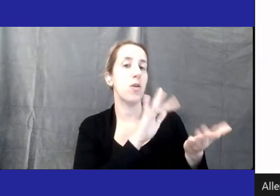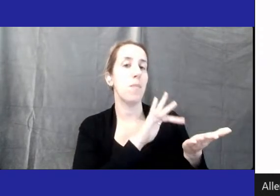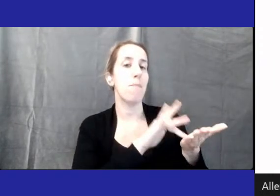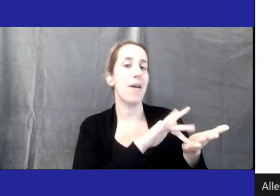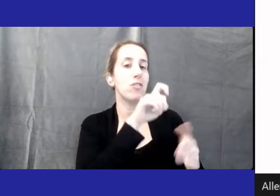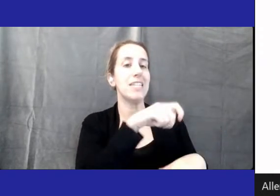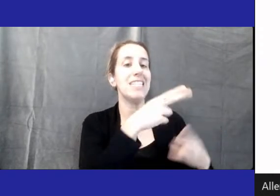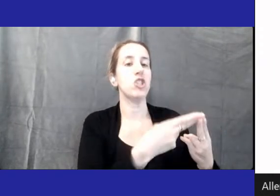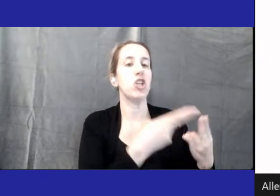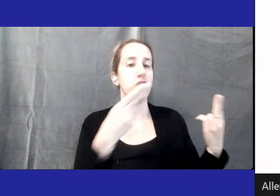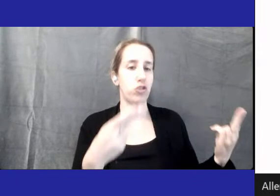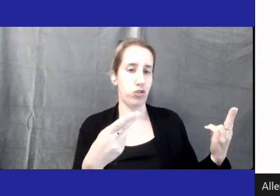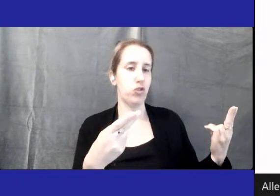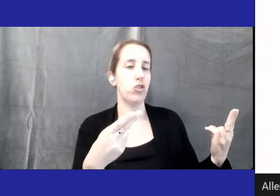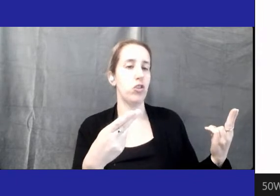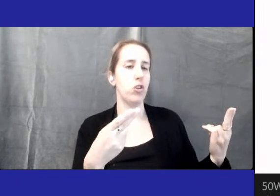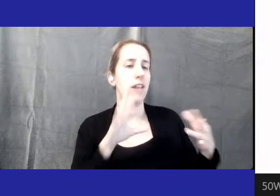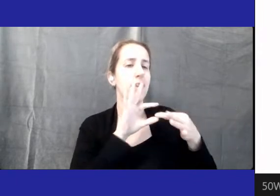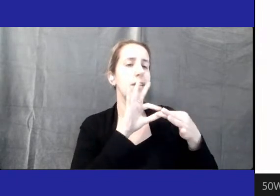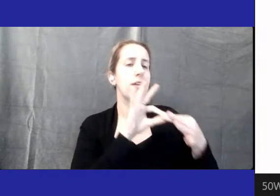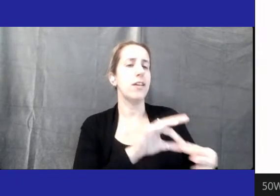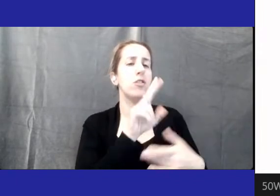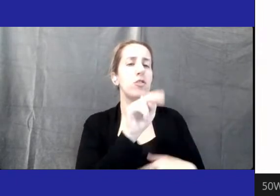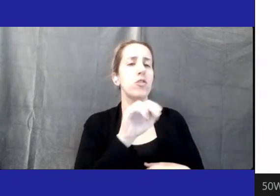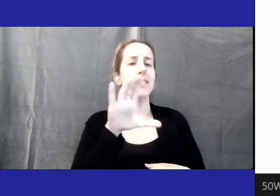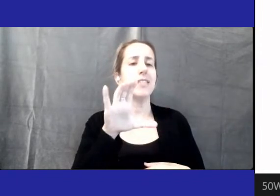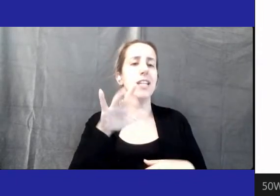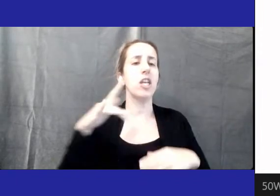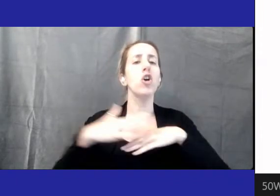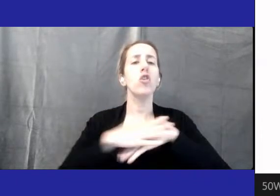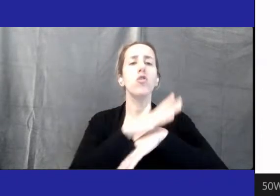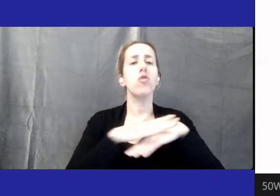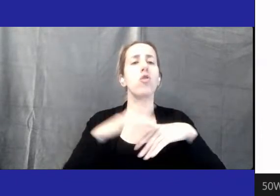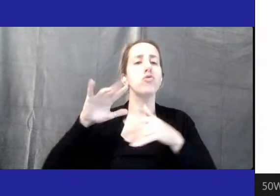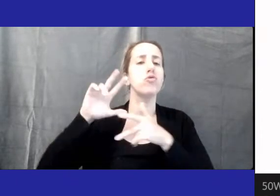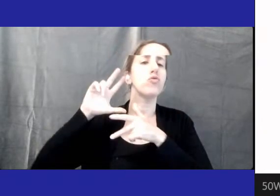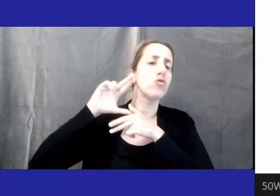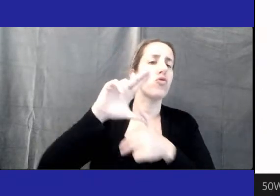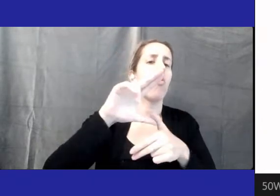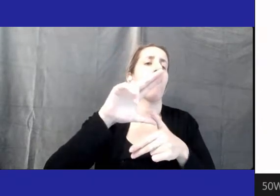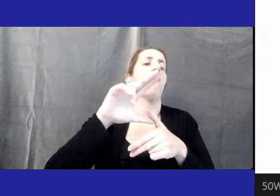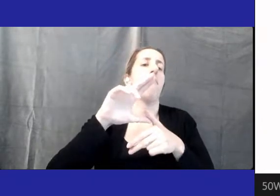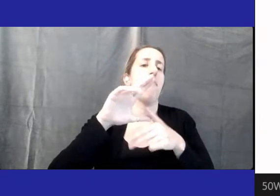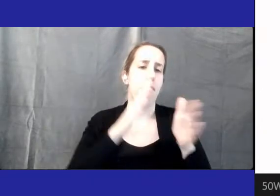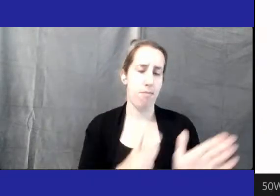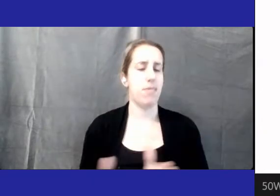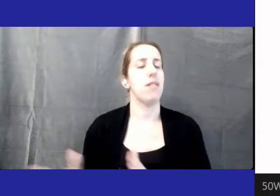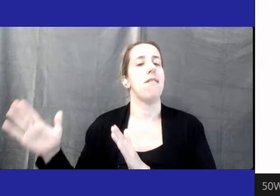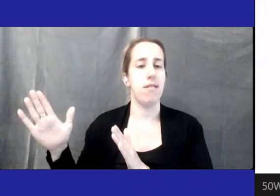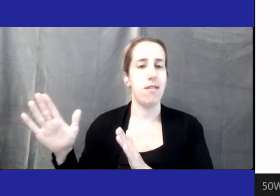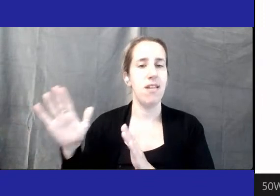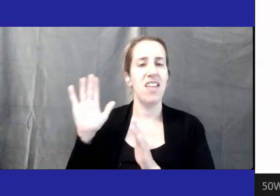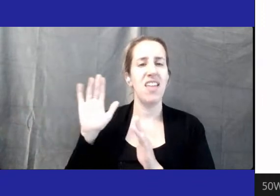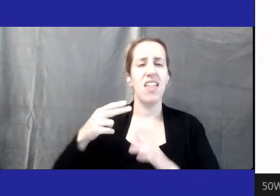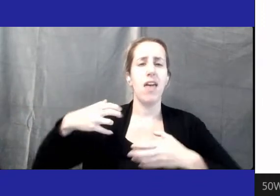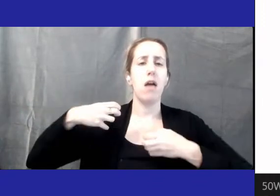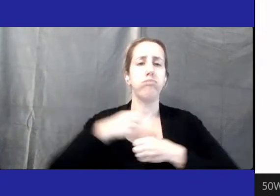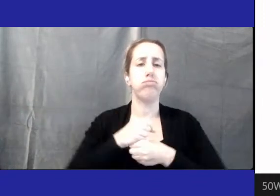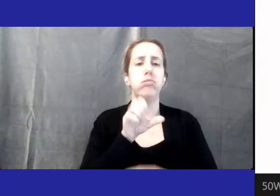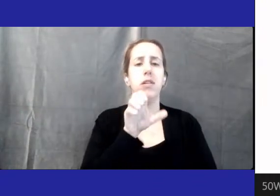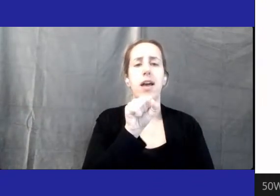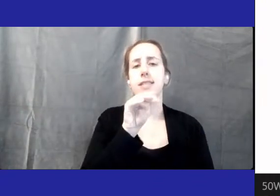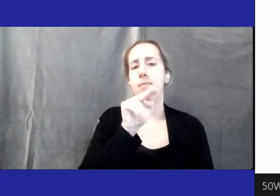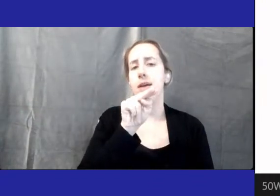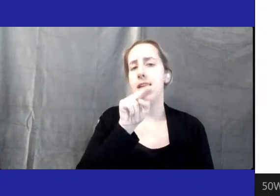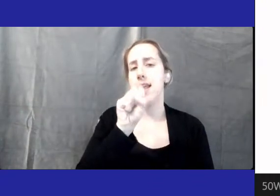City's coastal storm plan. A special medical needs shelter, or SMNS, is a type of alternate care site that we are required to respond